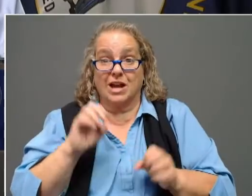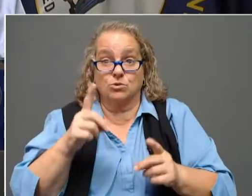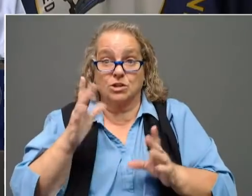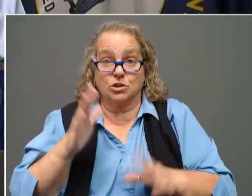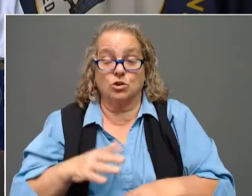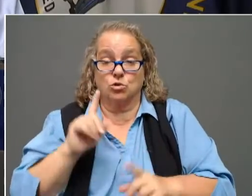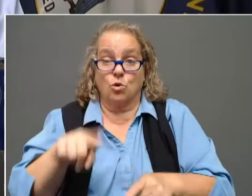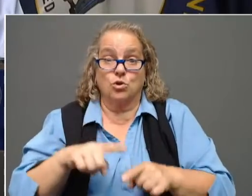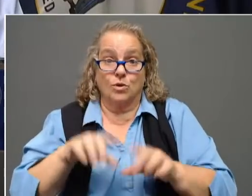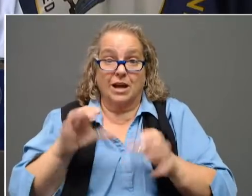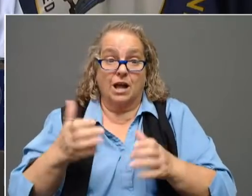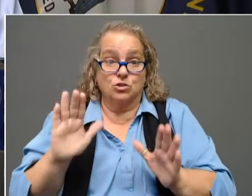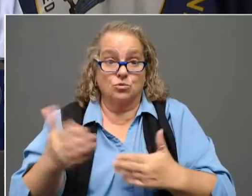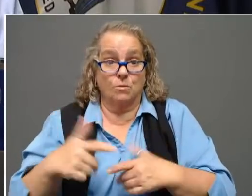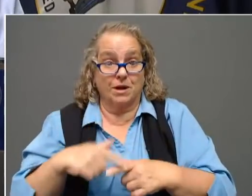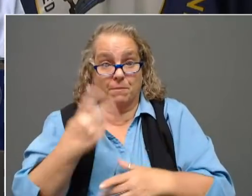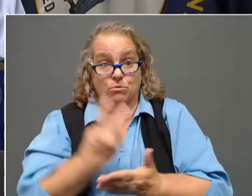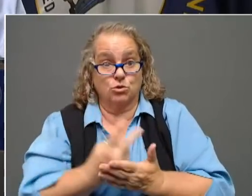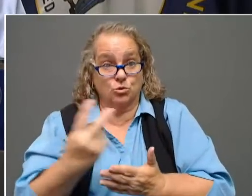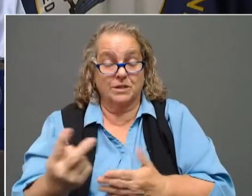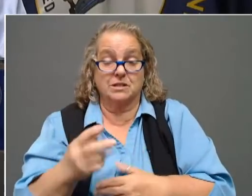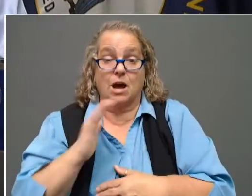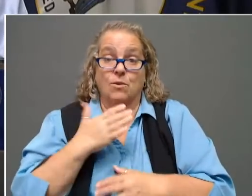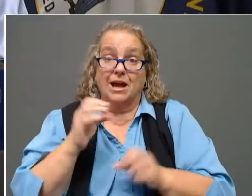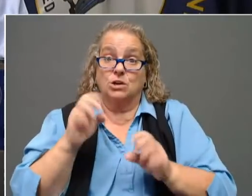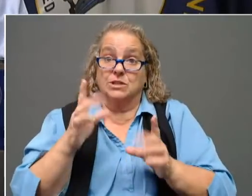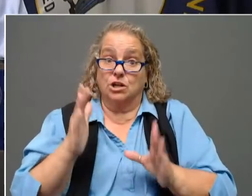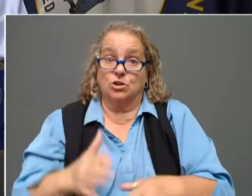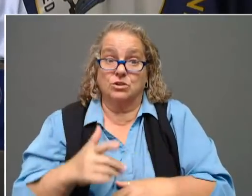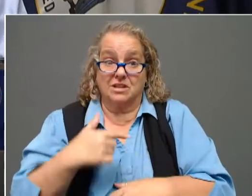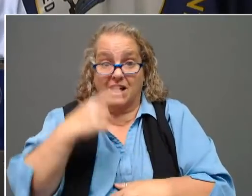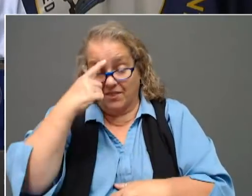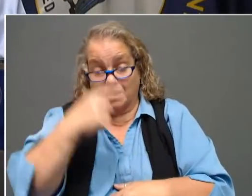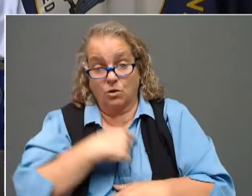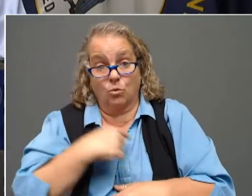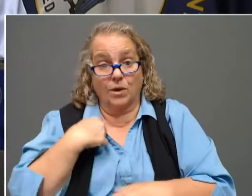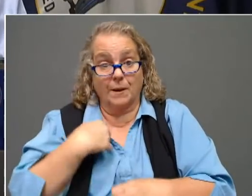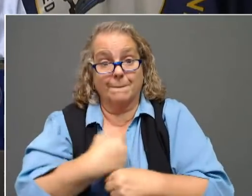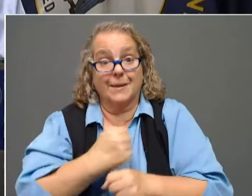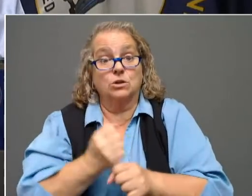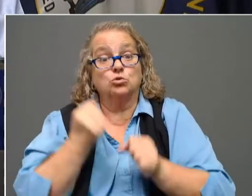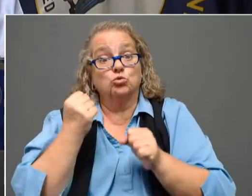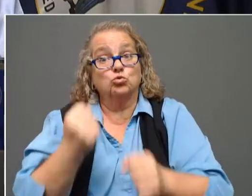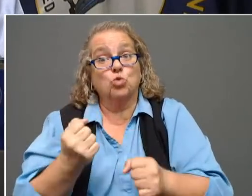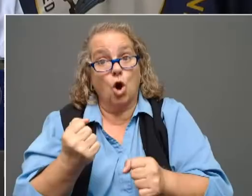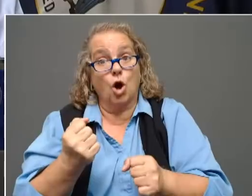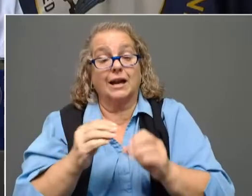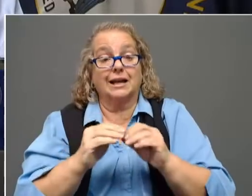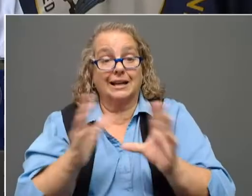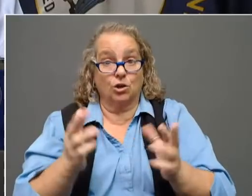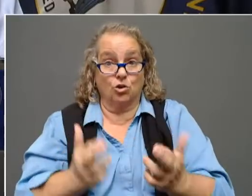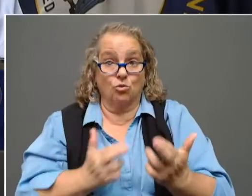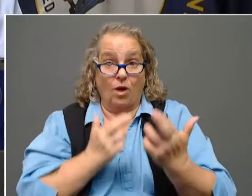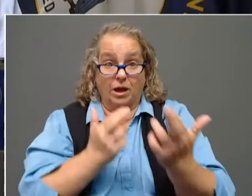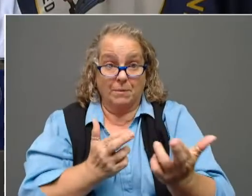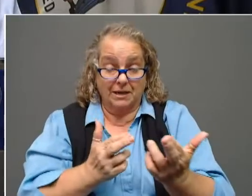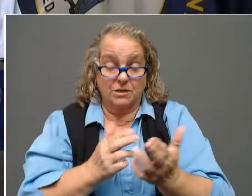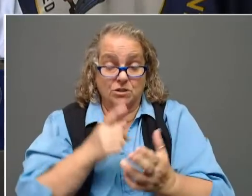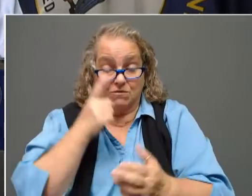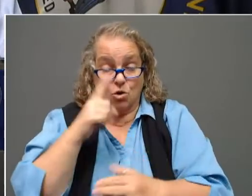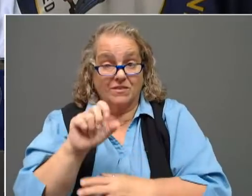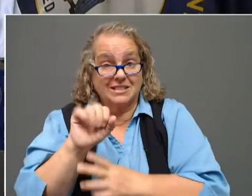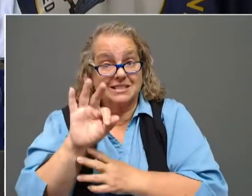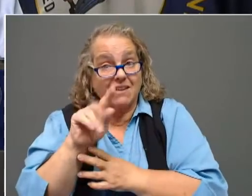2 weeks? Well, to our educators, I think we have made very strong and clear recommendations for the safety